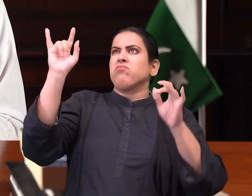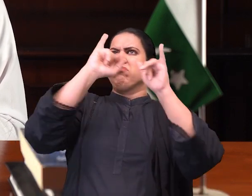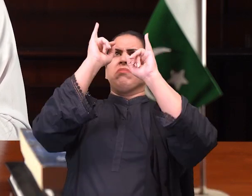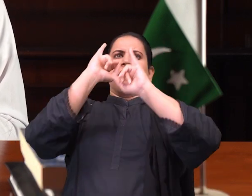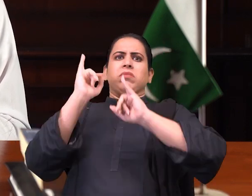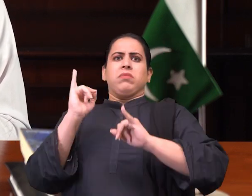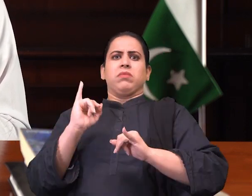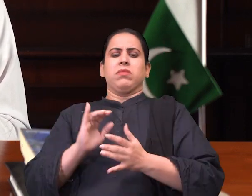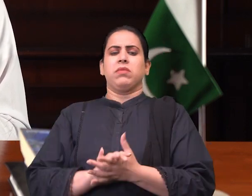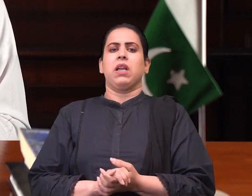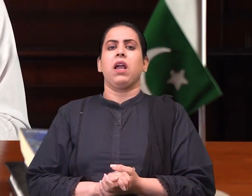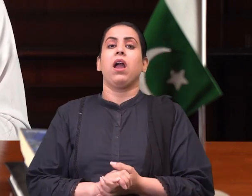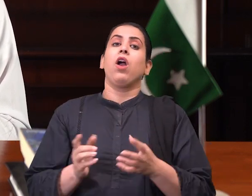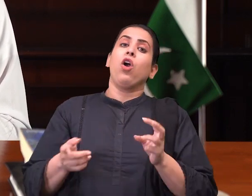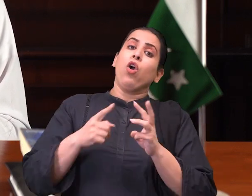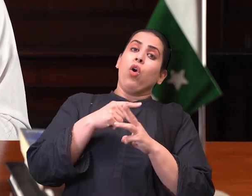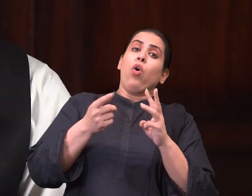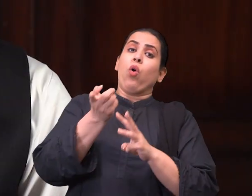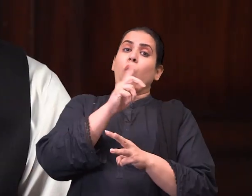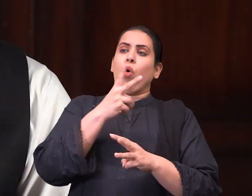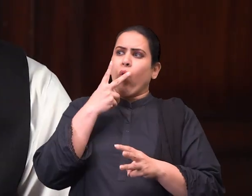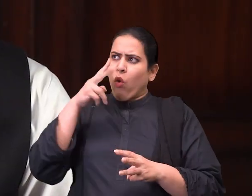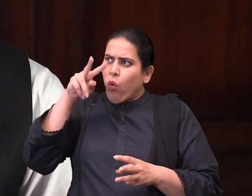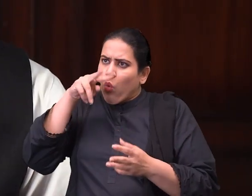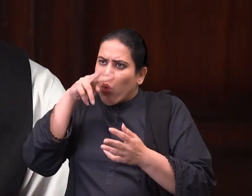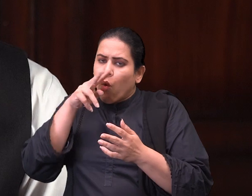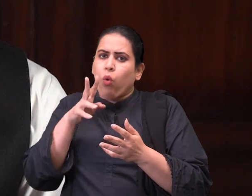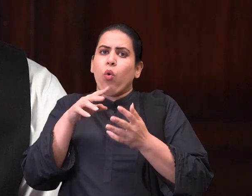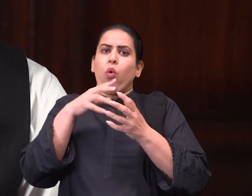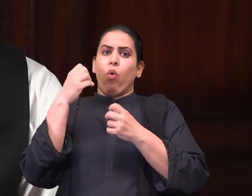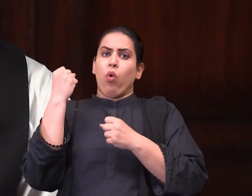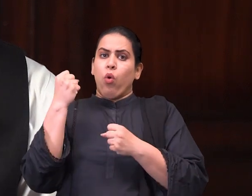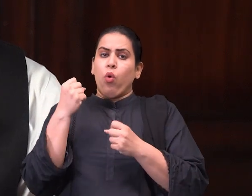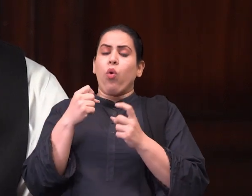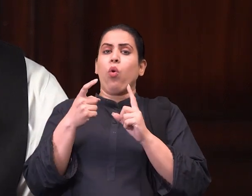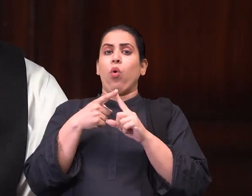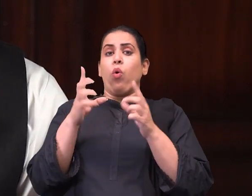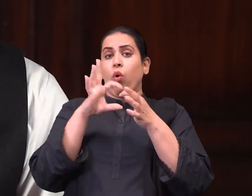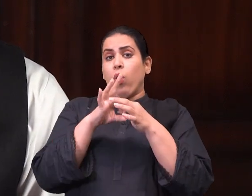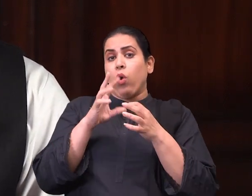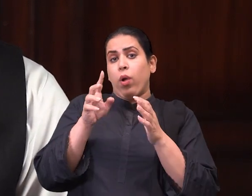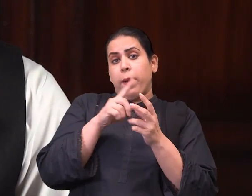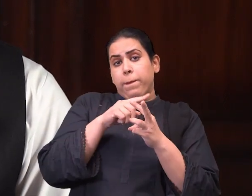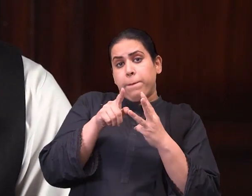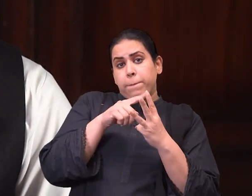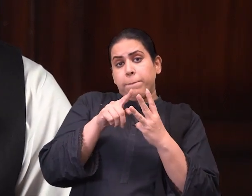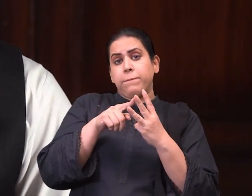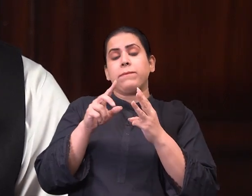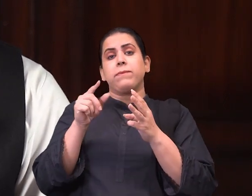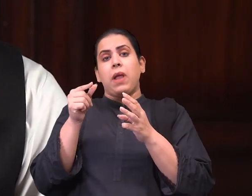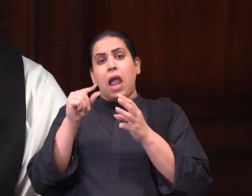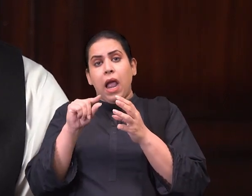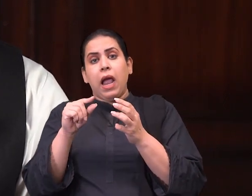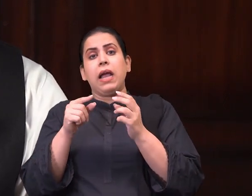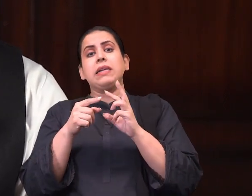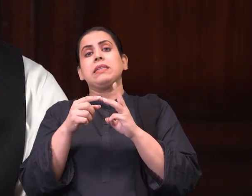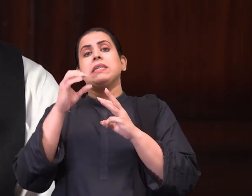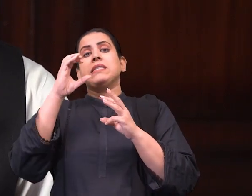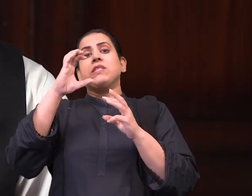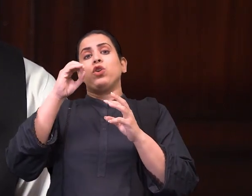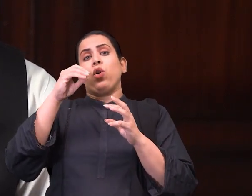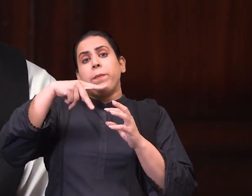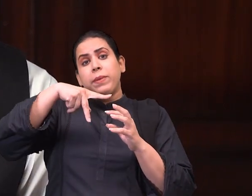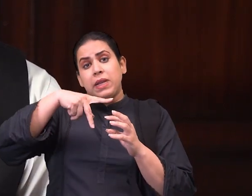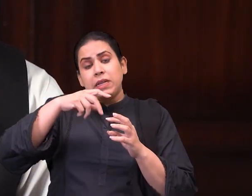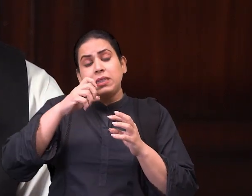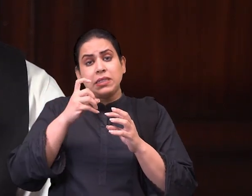from the chemical pollutants present in smog. Cross-sectional analyses have shown a strong correlation between particulate